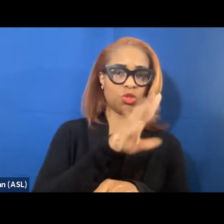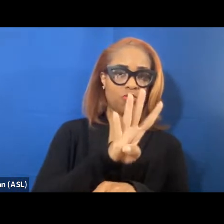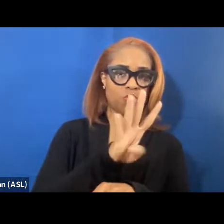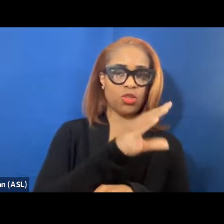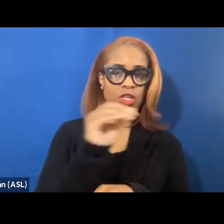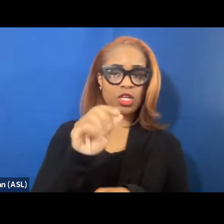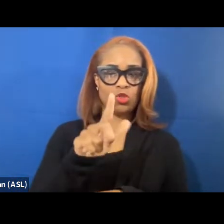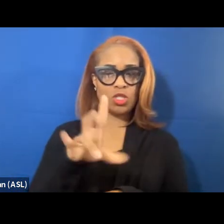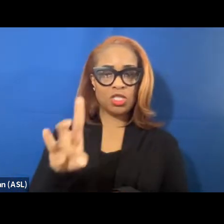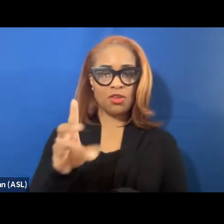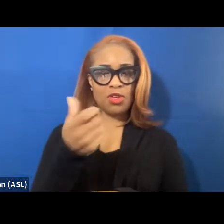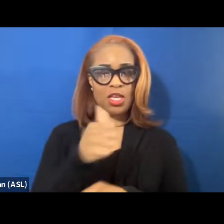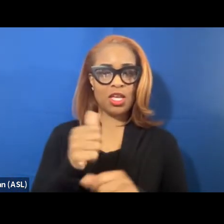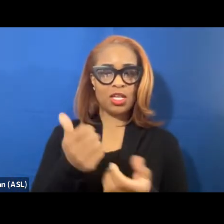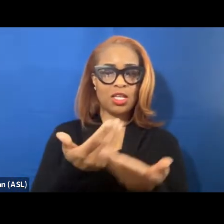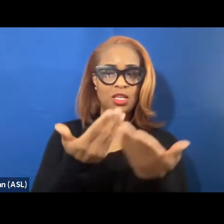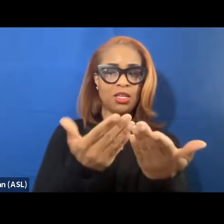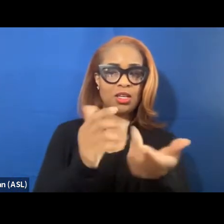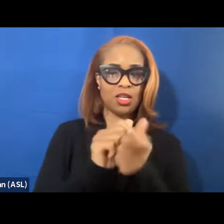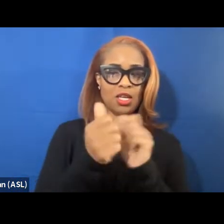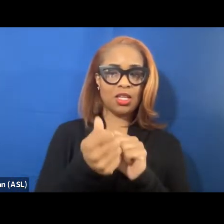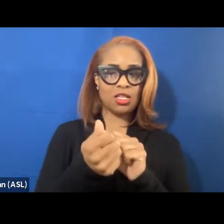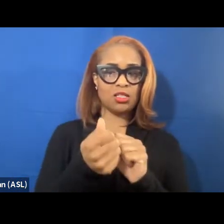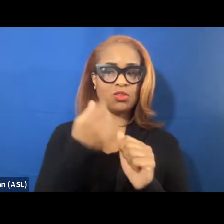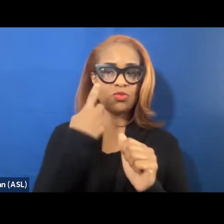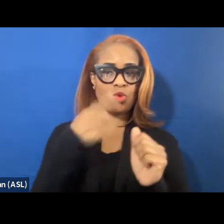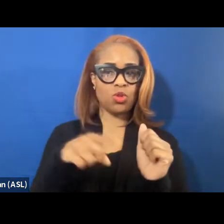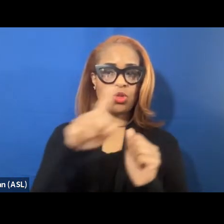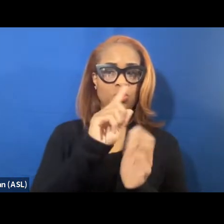proposed edits to the draft minutes that have been provided